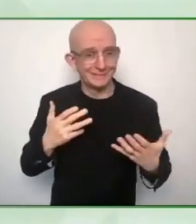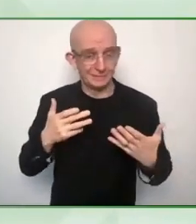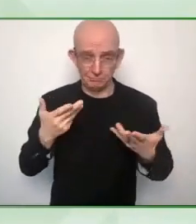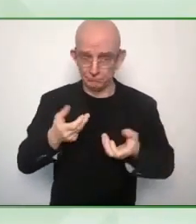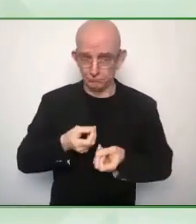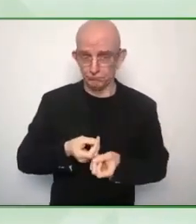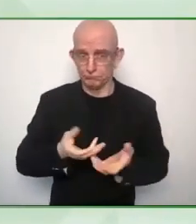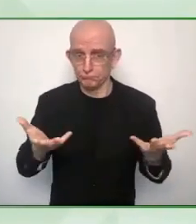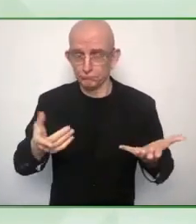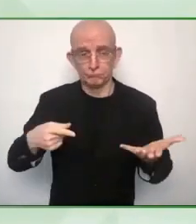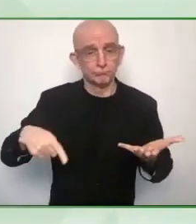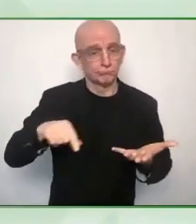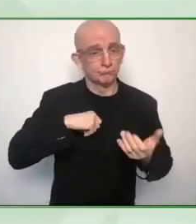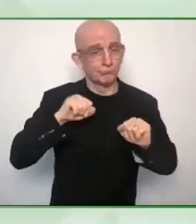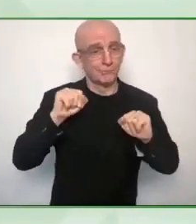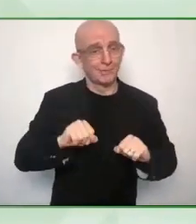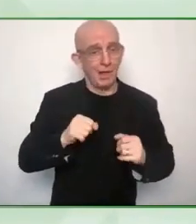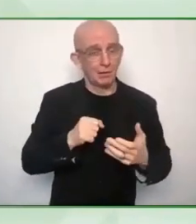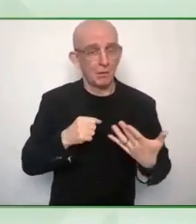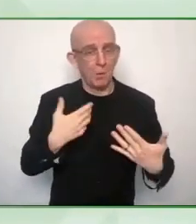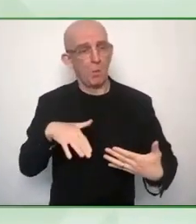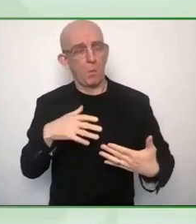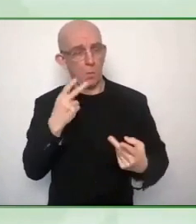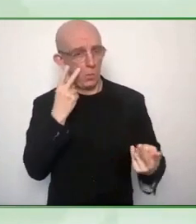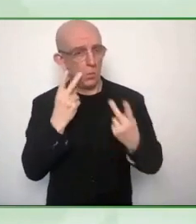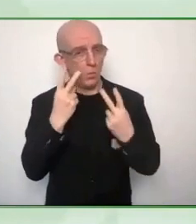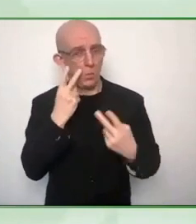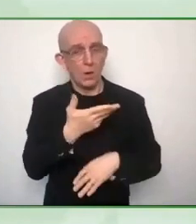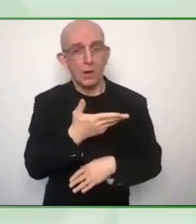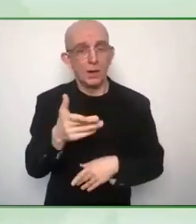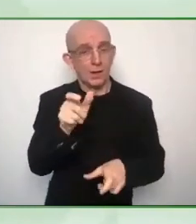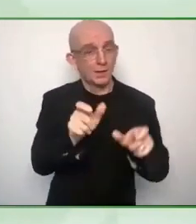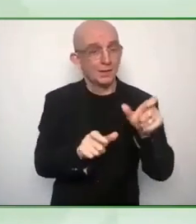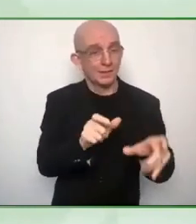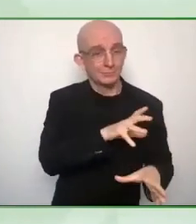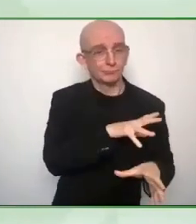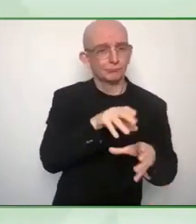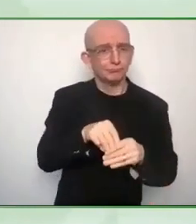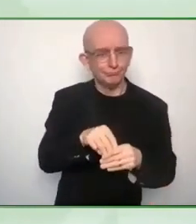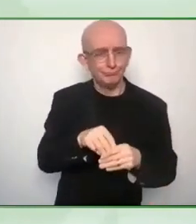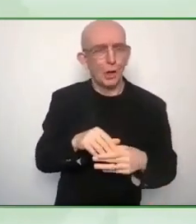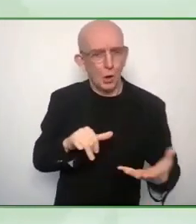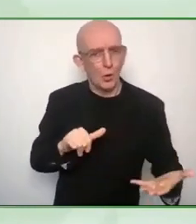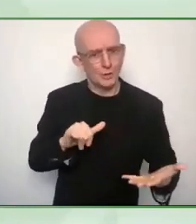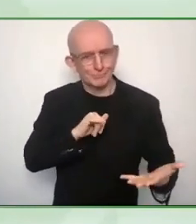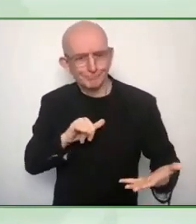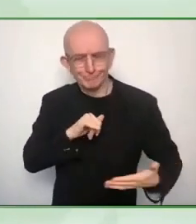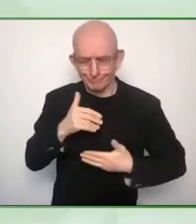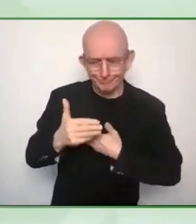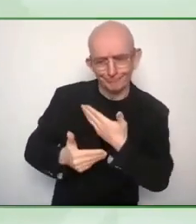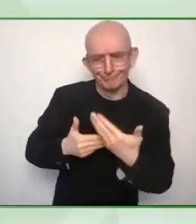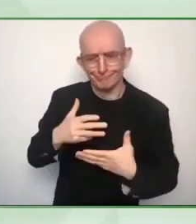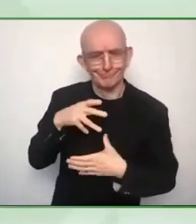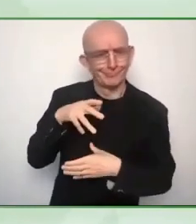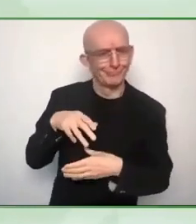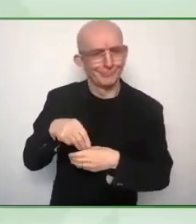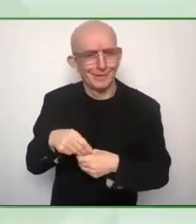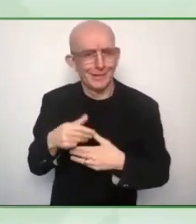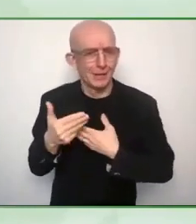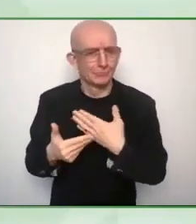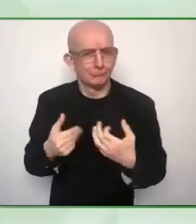in an increased effort to strengthen community inclusion by providing disability inclusive social